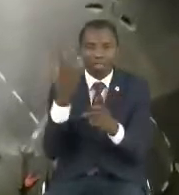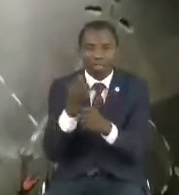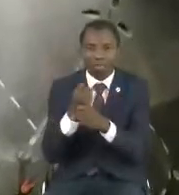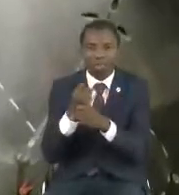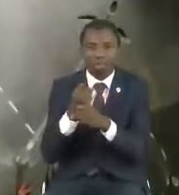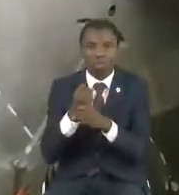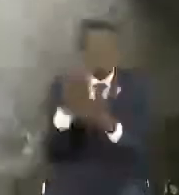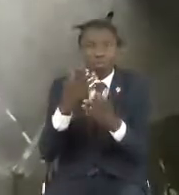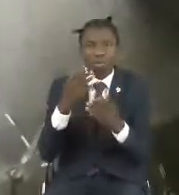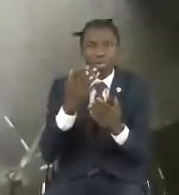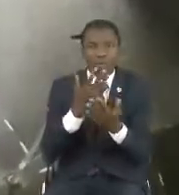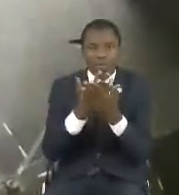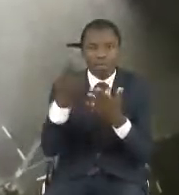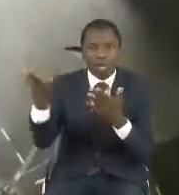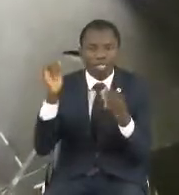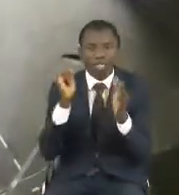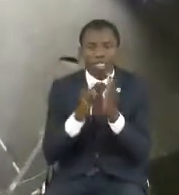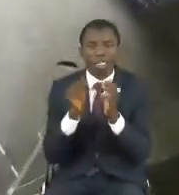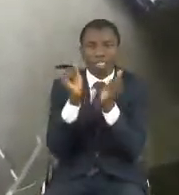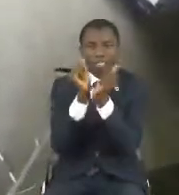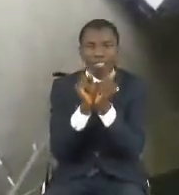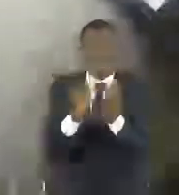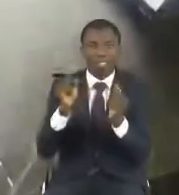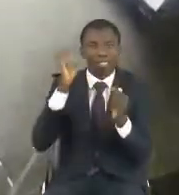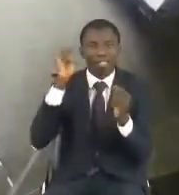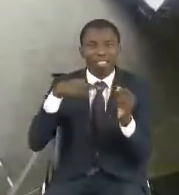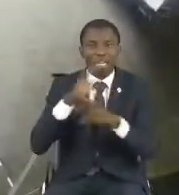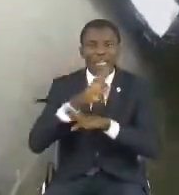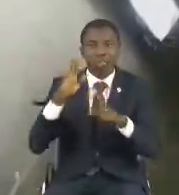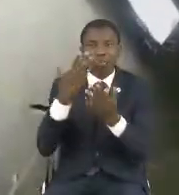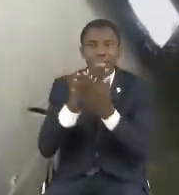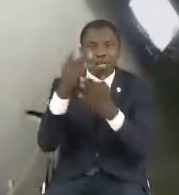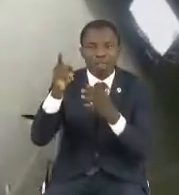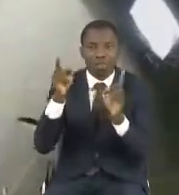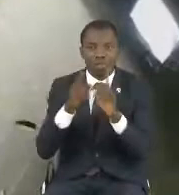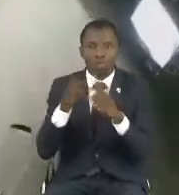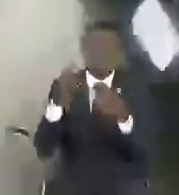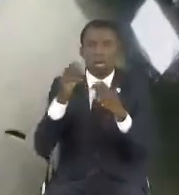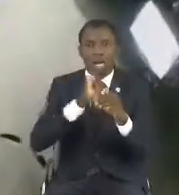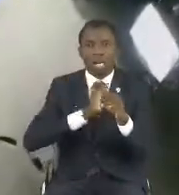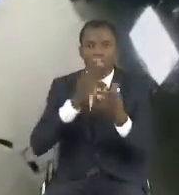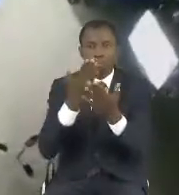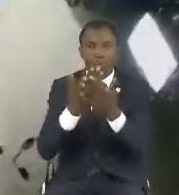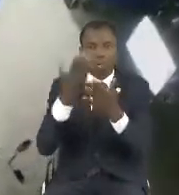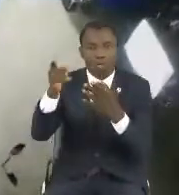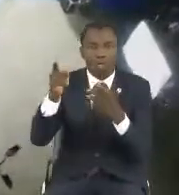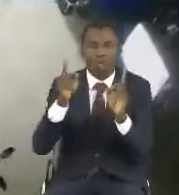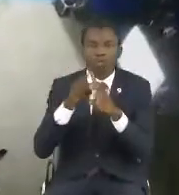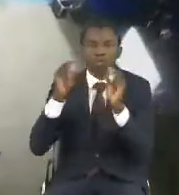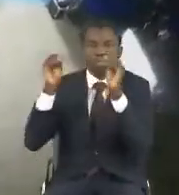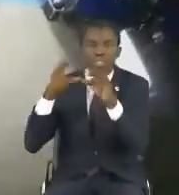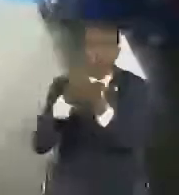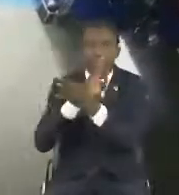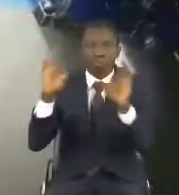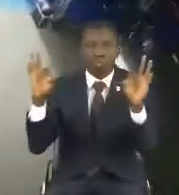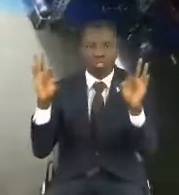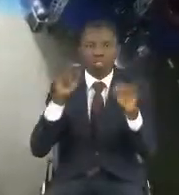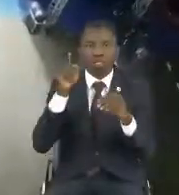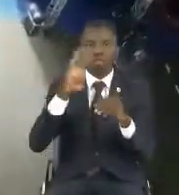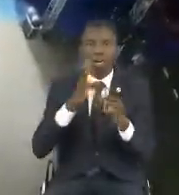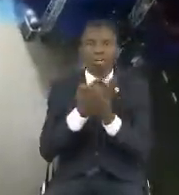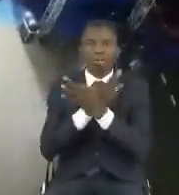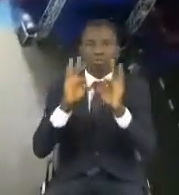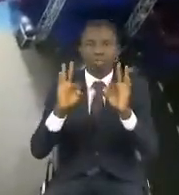you a slave to another man. I bought you to set you free. You are free, you are